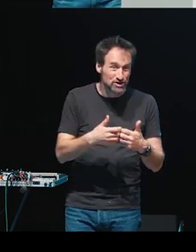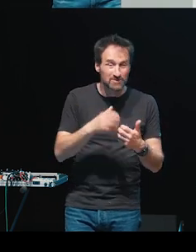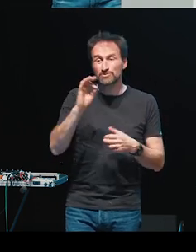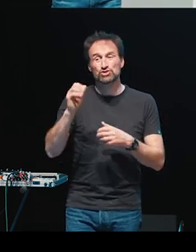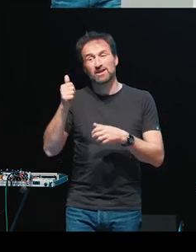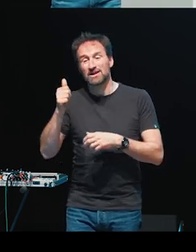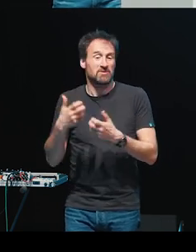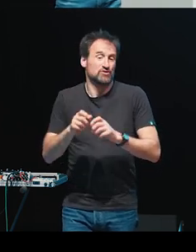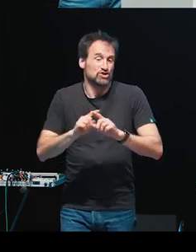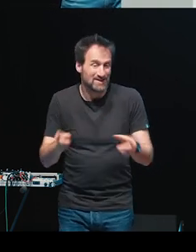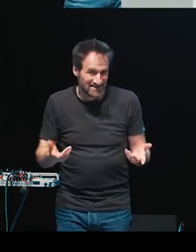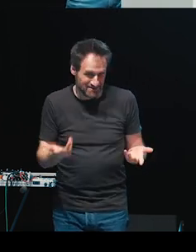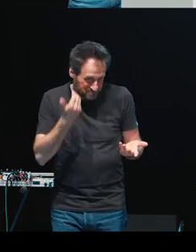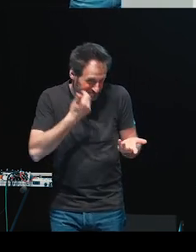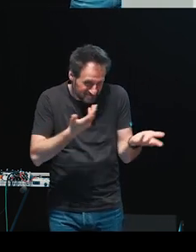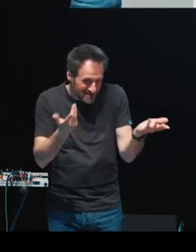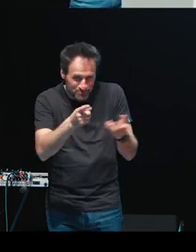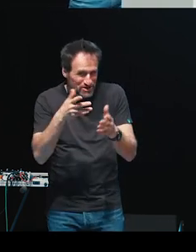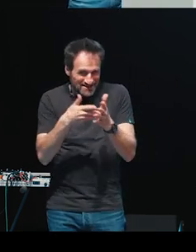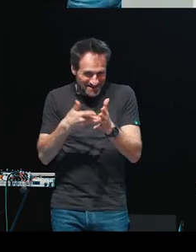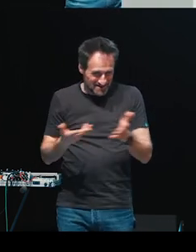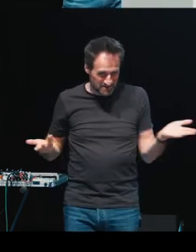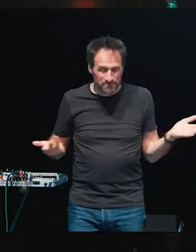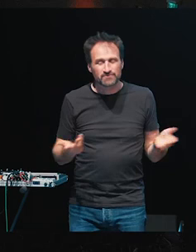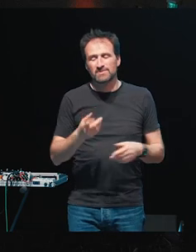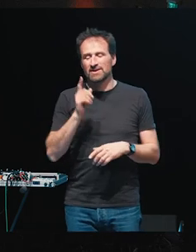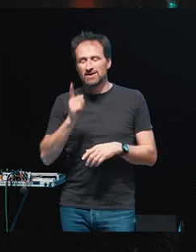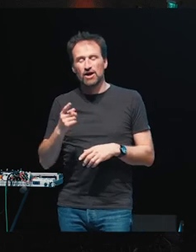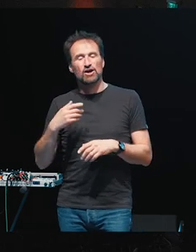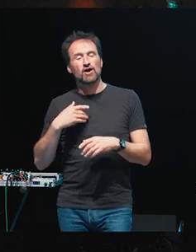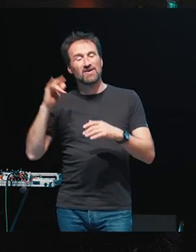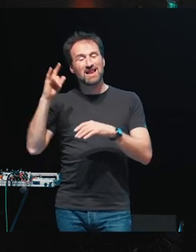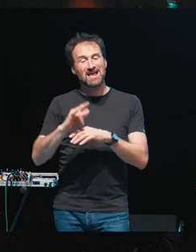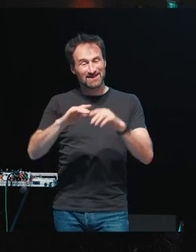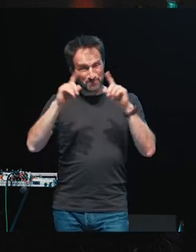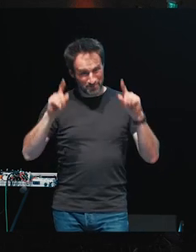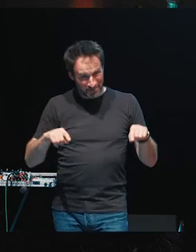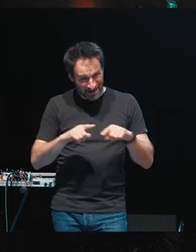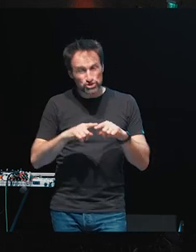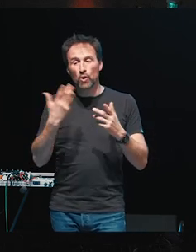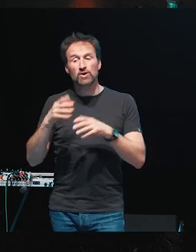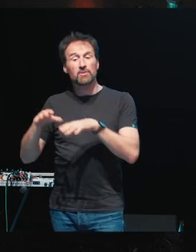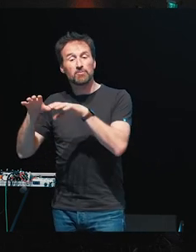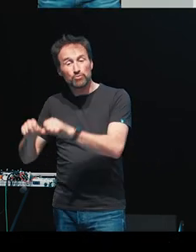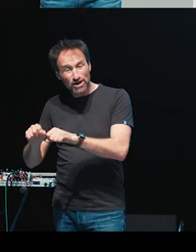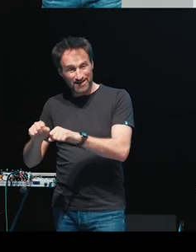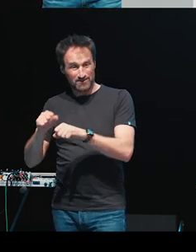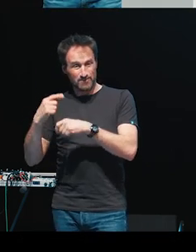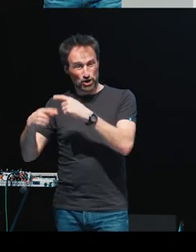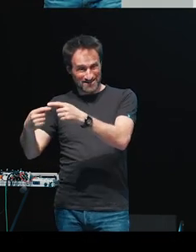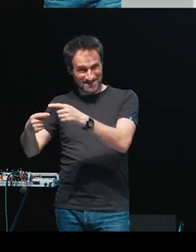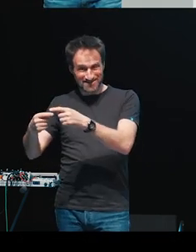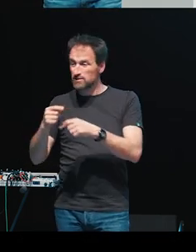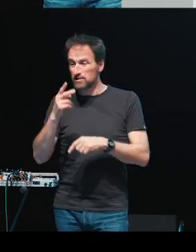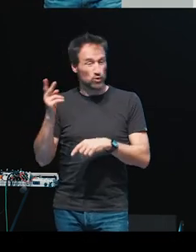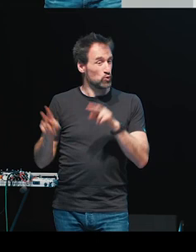even in the same website, the users landing on the landing page are very different from users when they are in the book process. So even